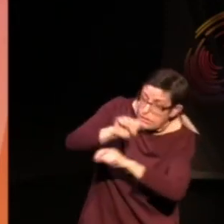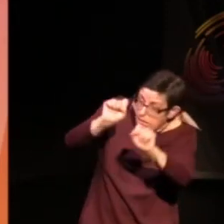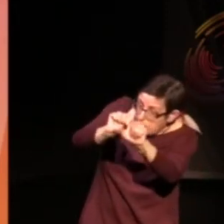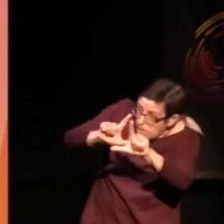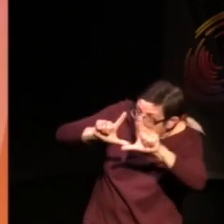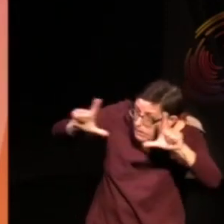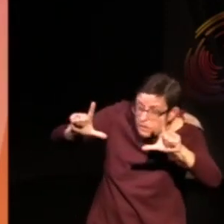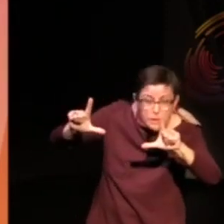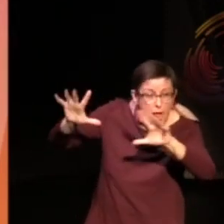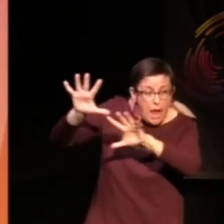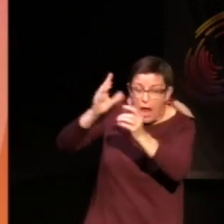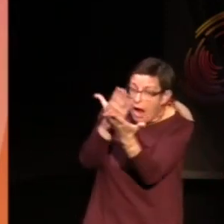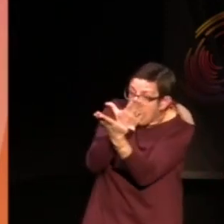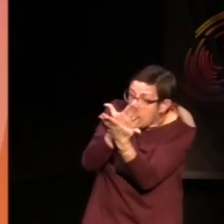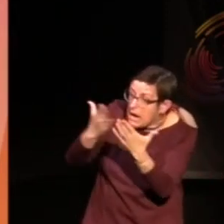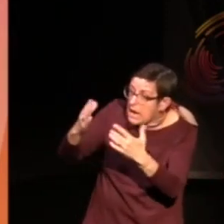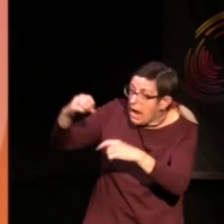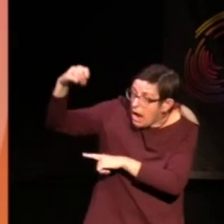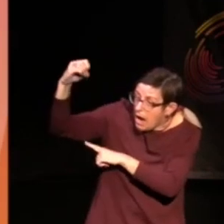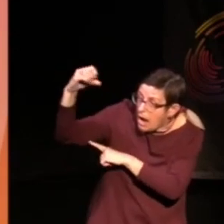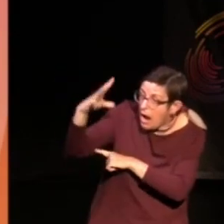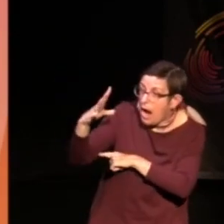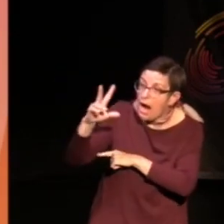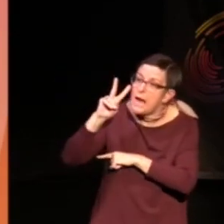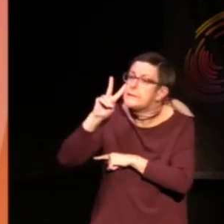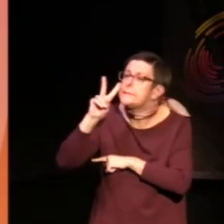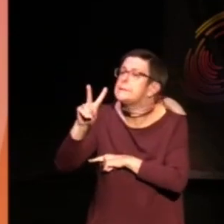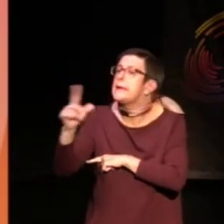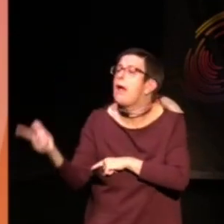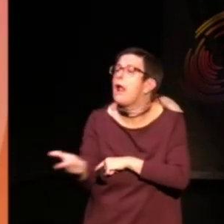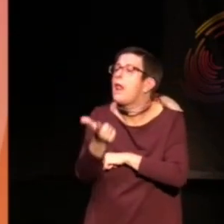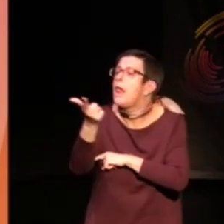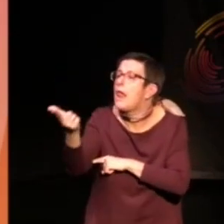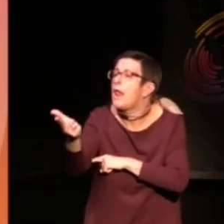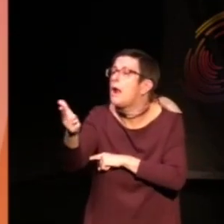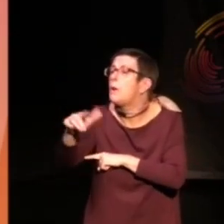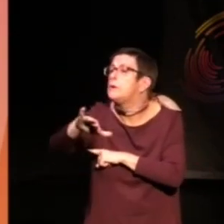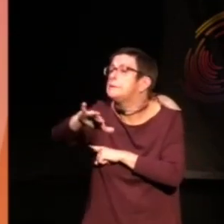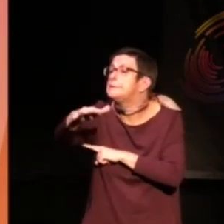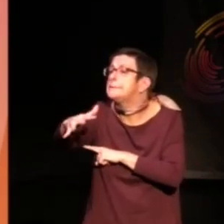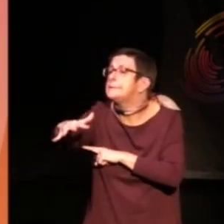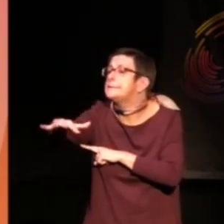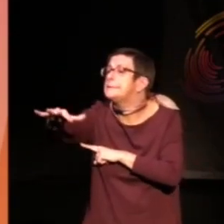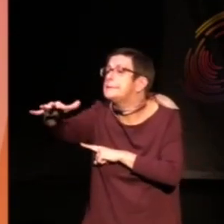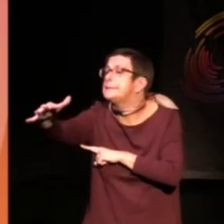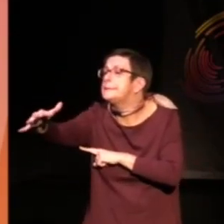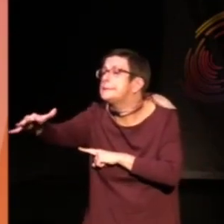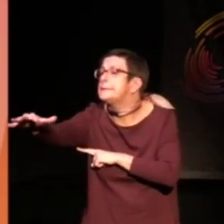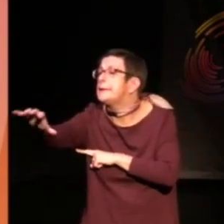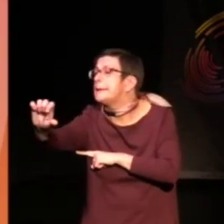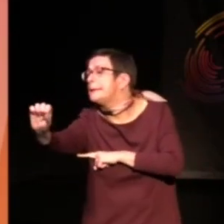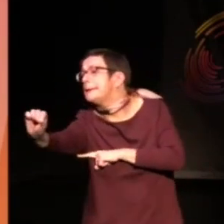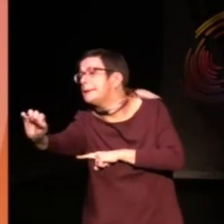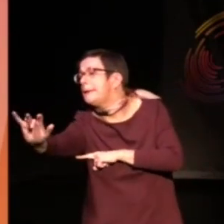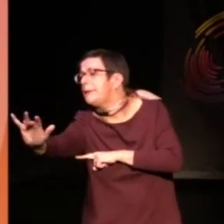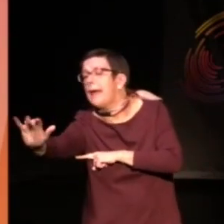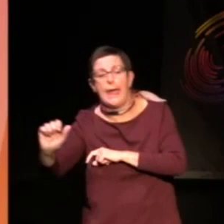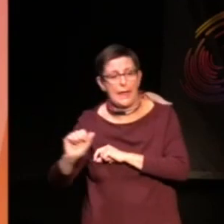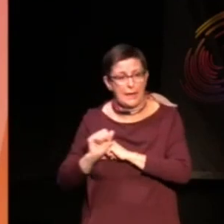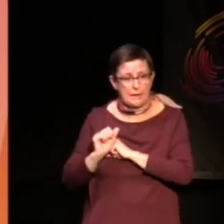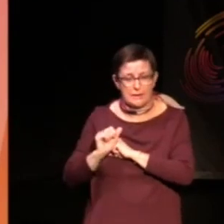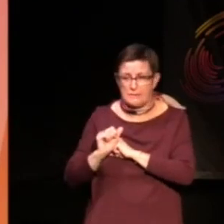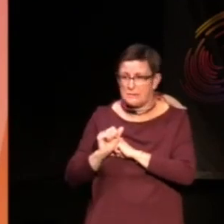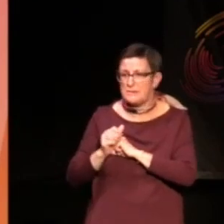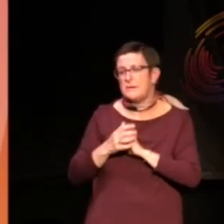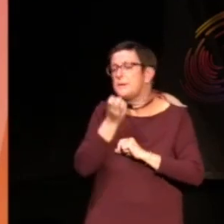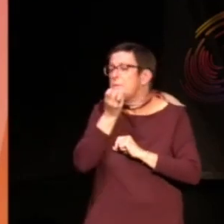any mist rising from the horizon, you could catch sight of a sliver of shimmering blue, a slash of